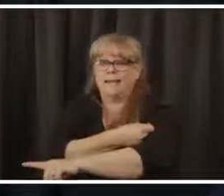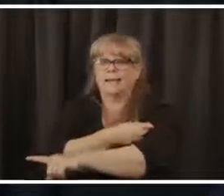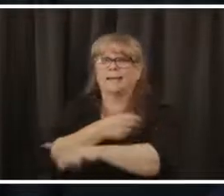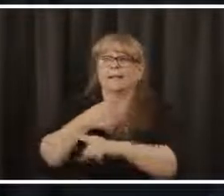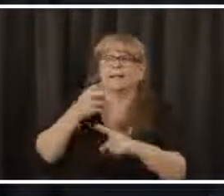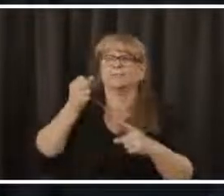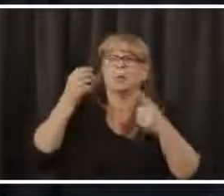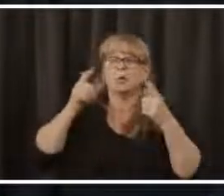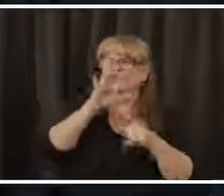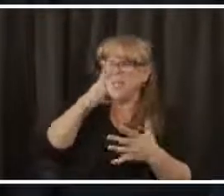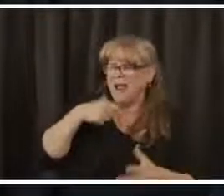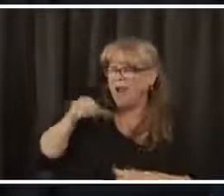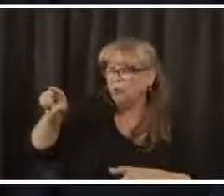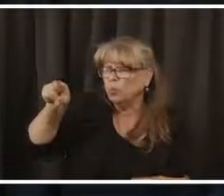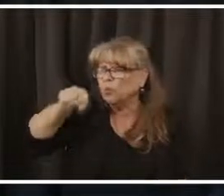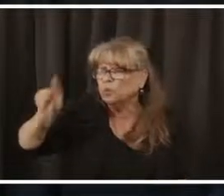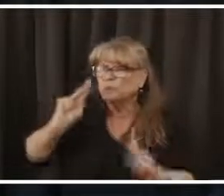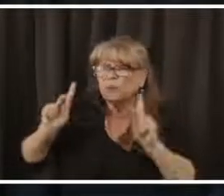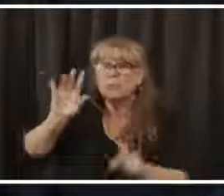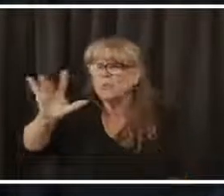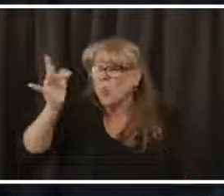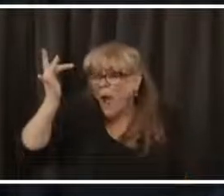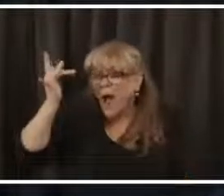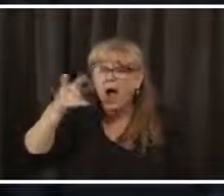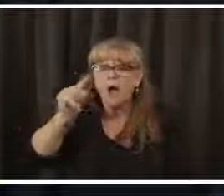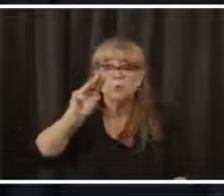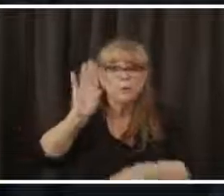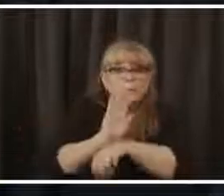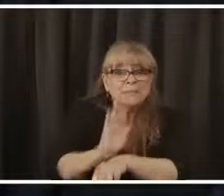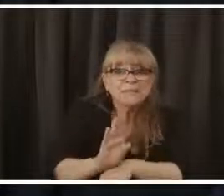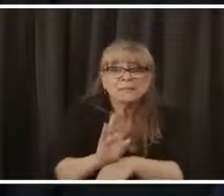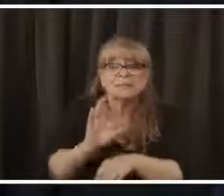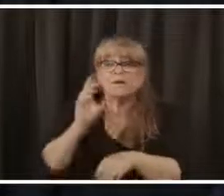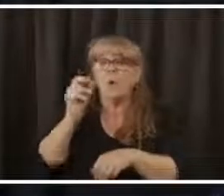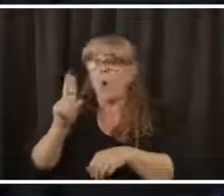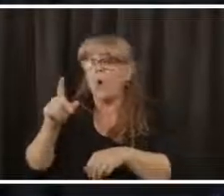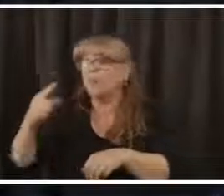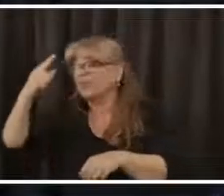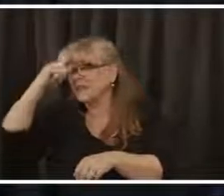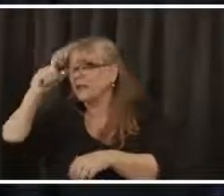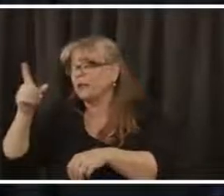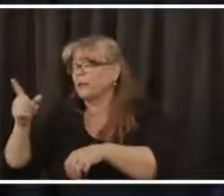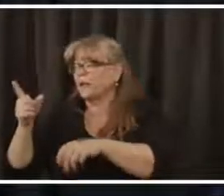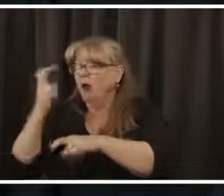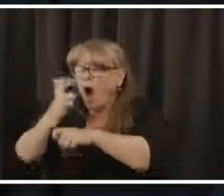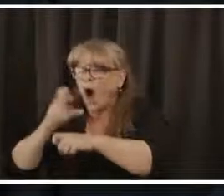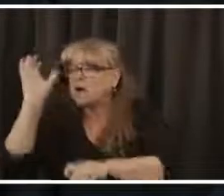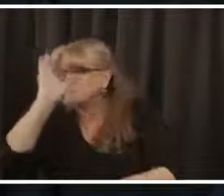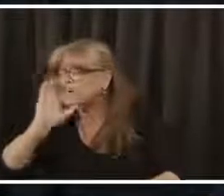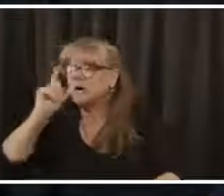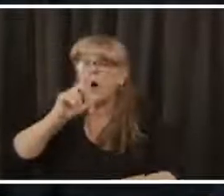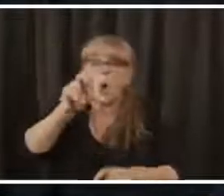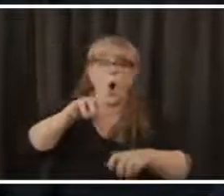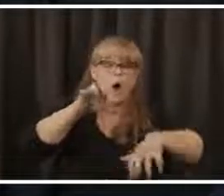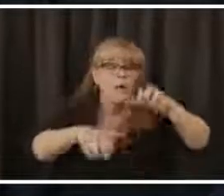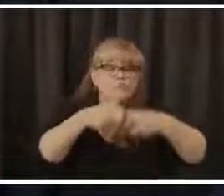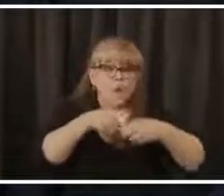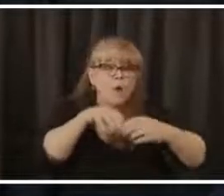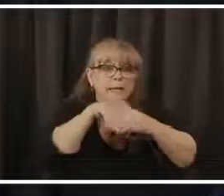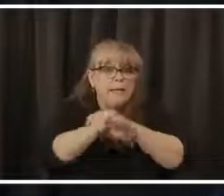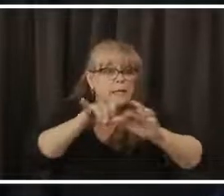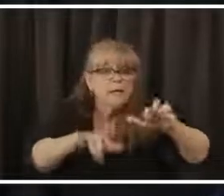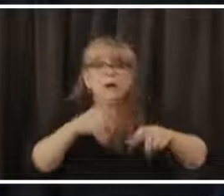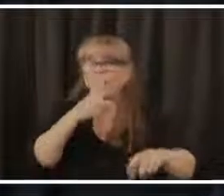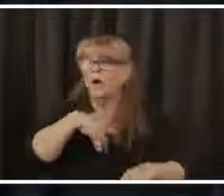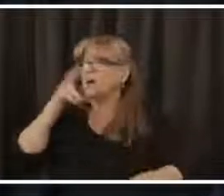it's a matter of planning. It's a matter of many people thinking it's hard to get, or you need to sit at your computer for an hour and a half to get an appointment and search 20